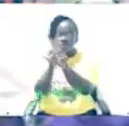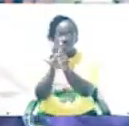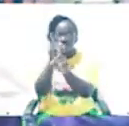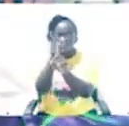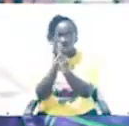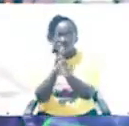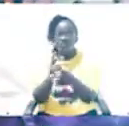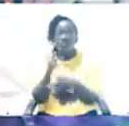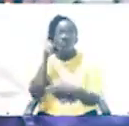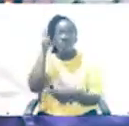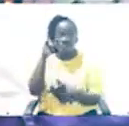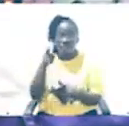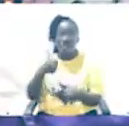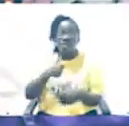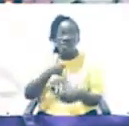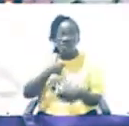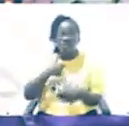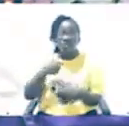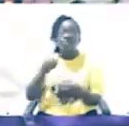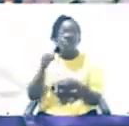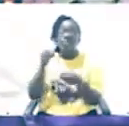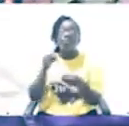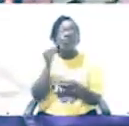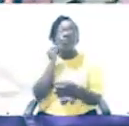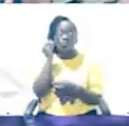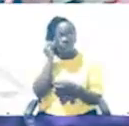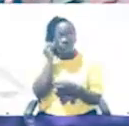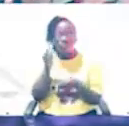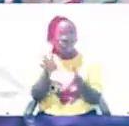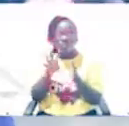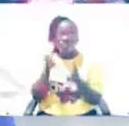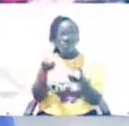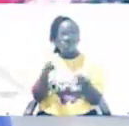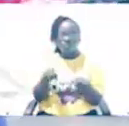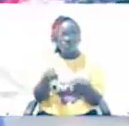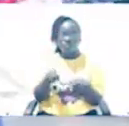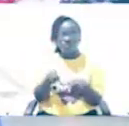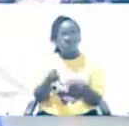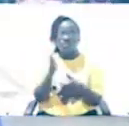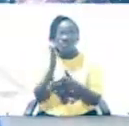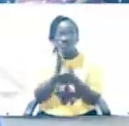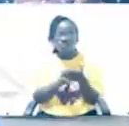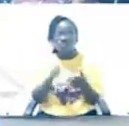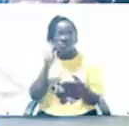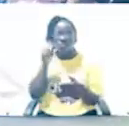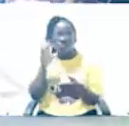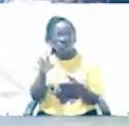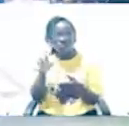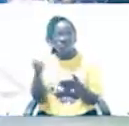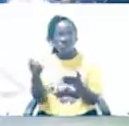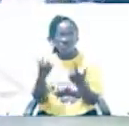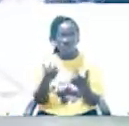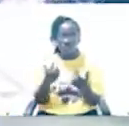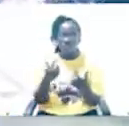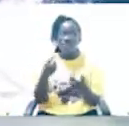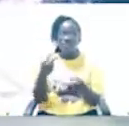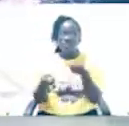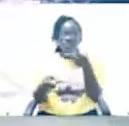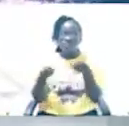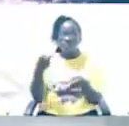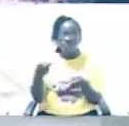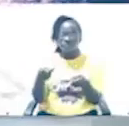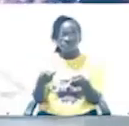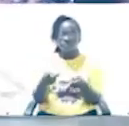Santin Eba. They said, we have come to see you. And when they said, we are coming from where Abugre is,